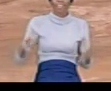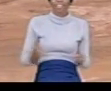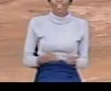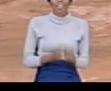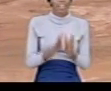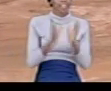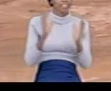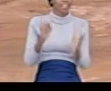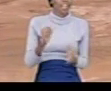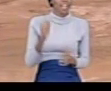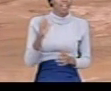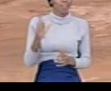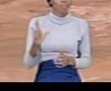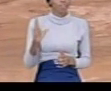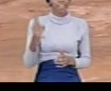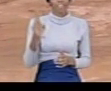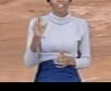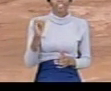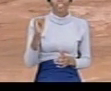clear.